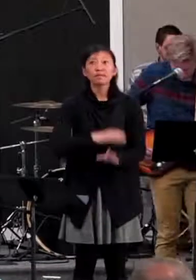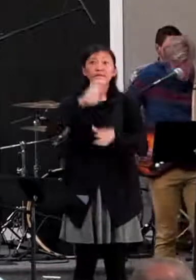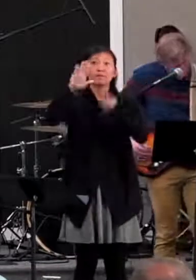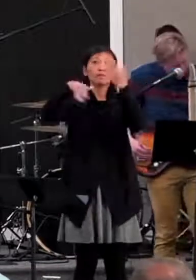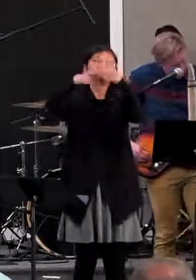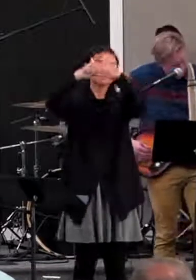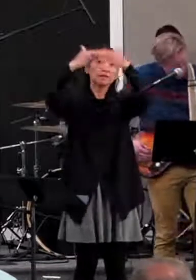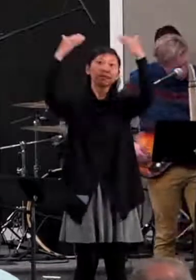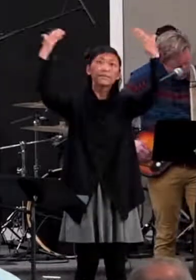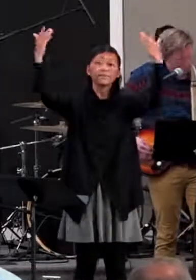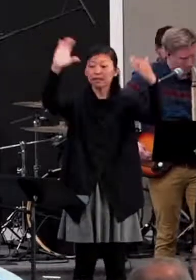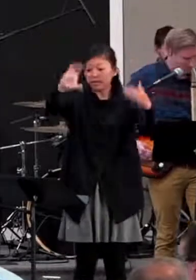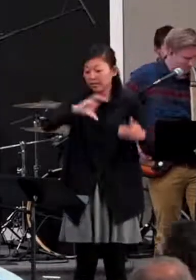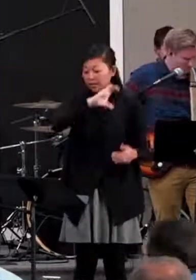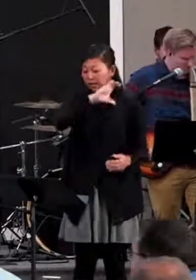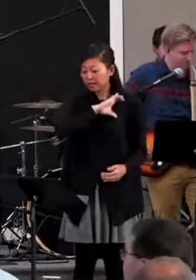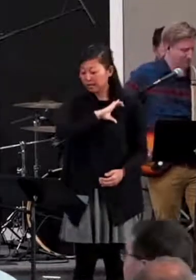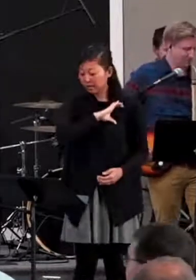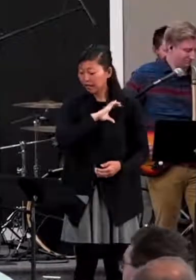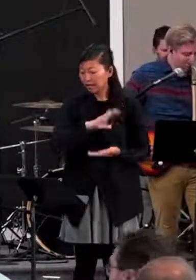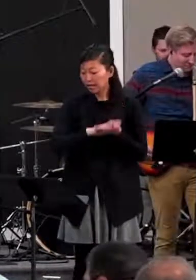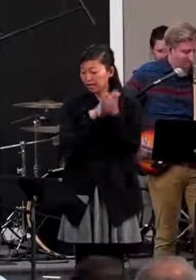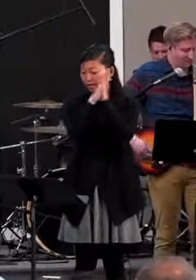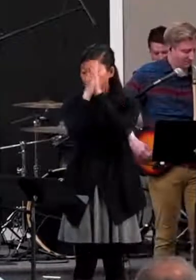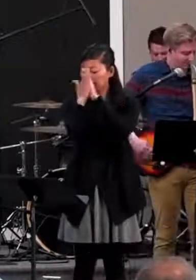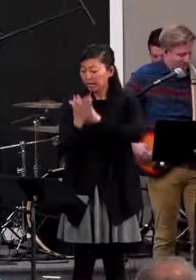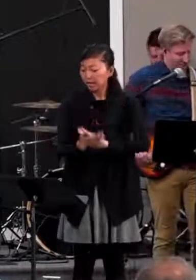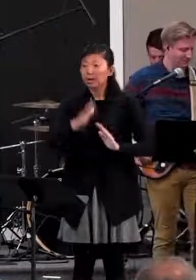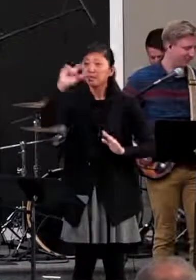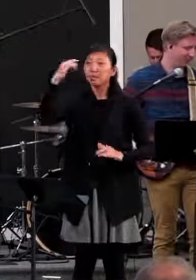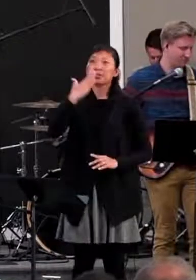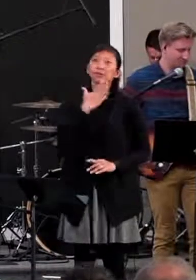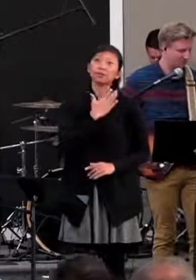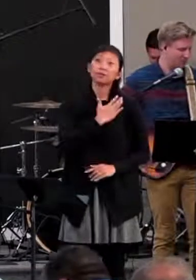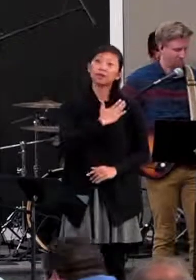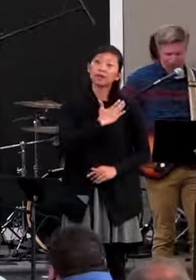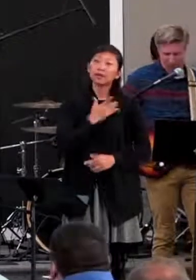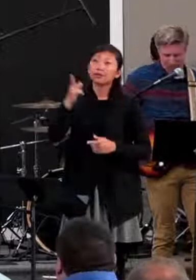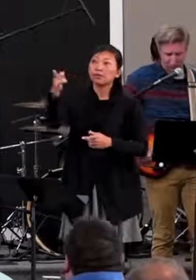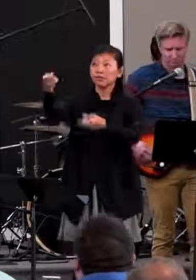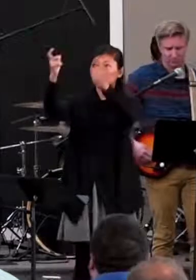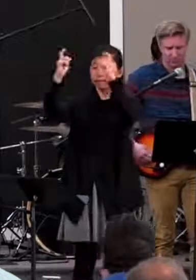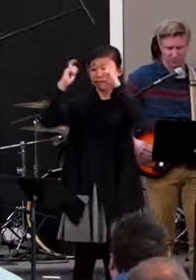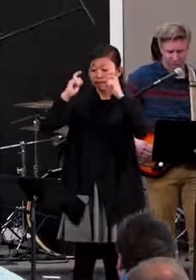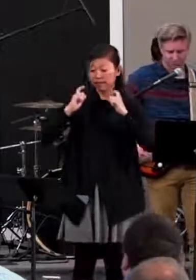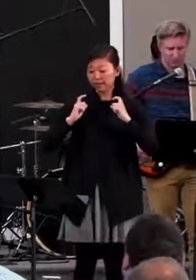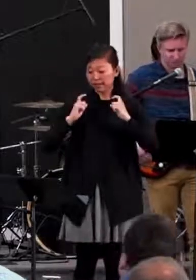shaken. Heaven citizen by grace and grace alone.